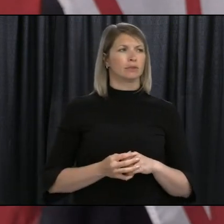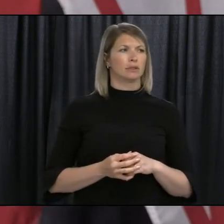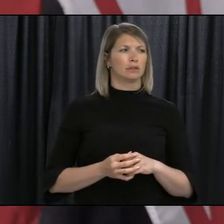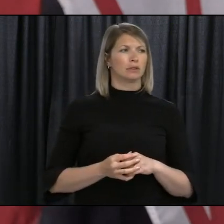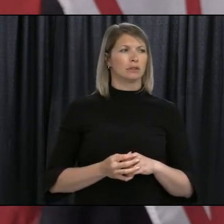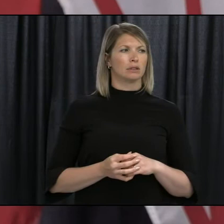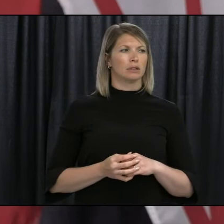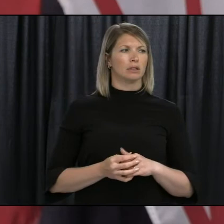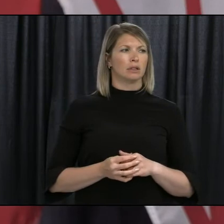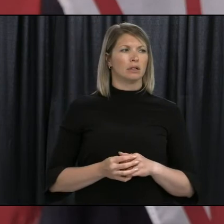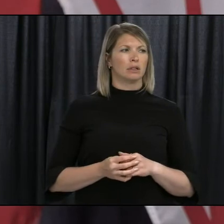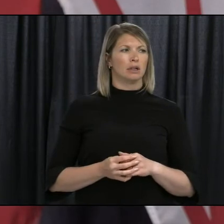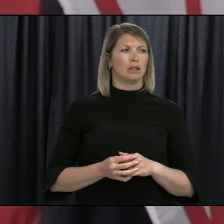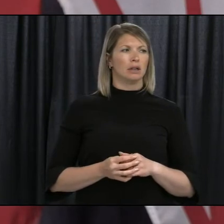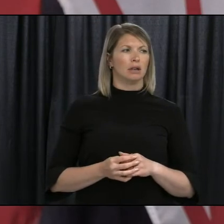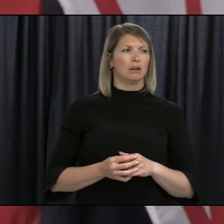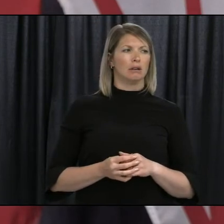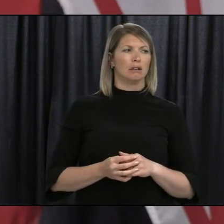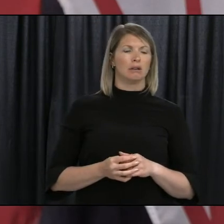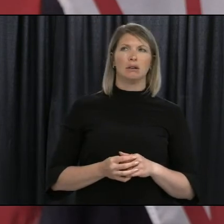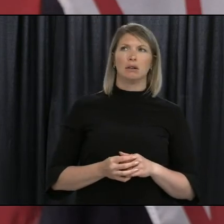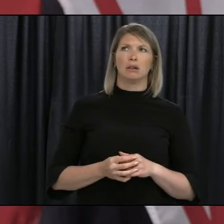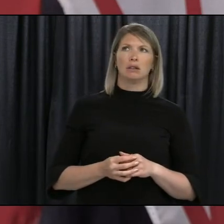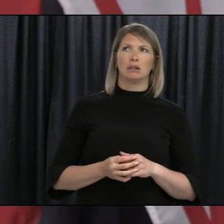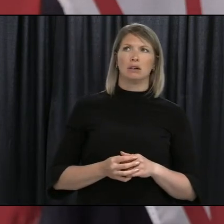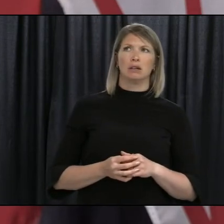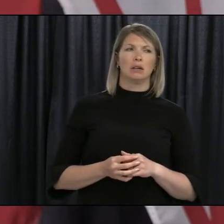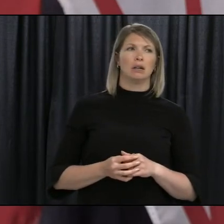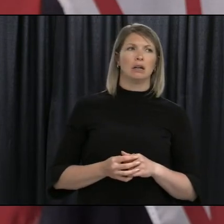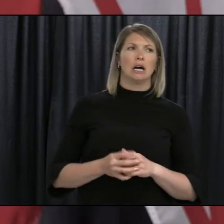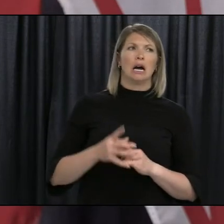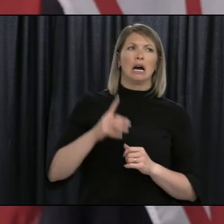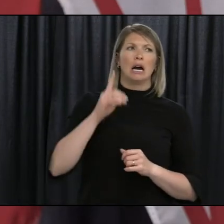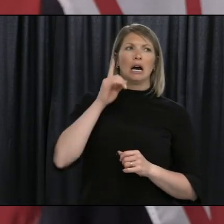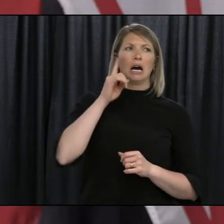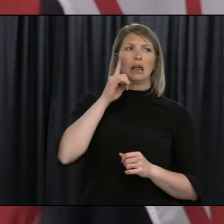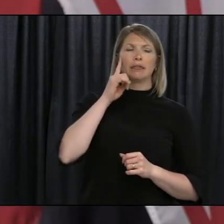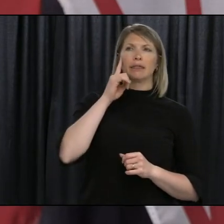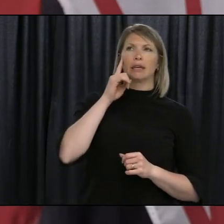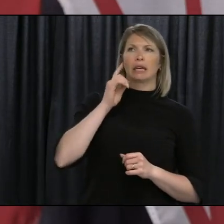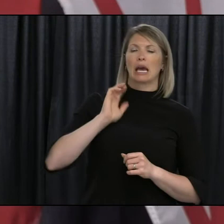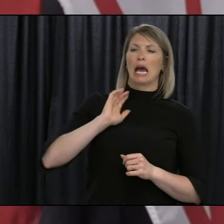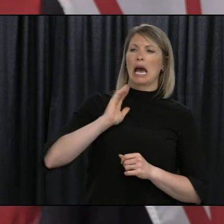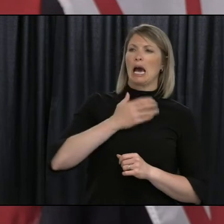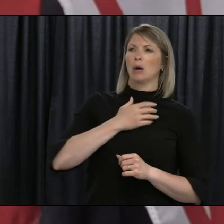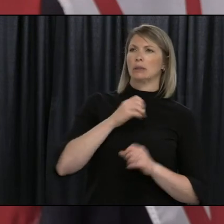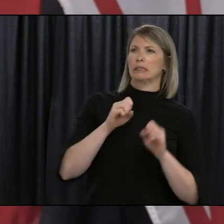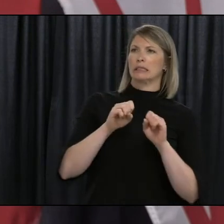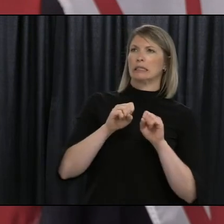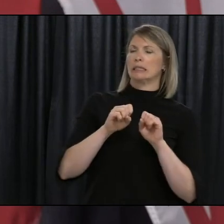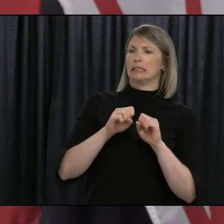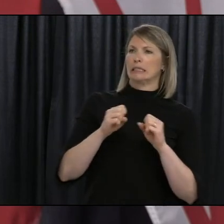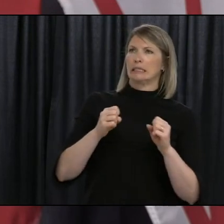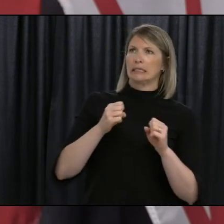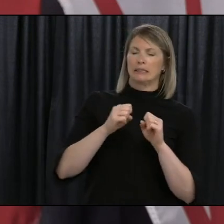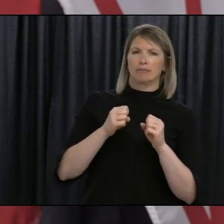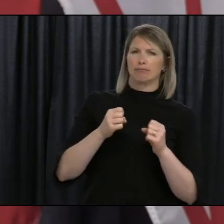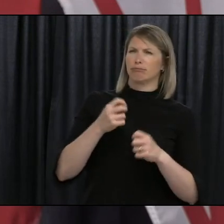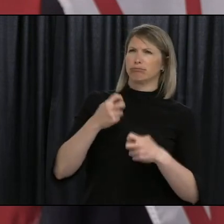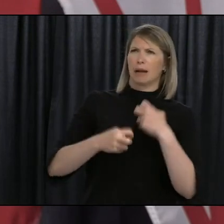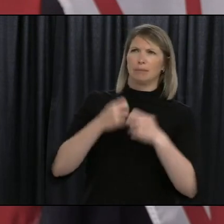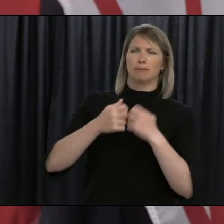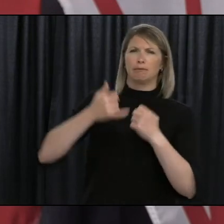Okay, Brian, again, I think it's our system here because it was very, very difficult to hear what you're saying.